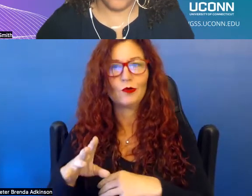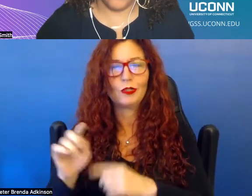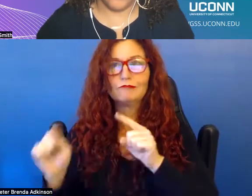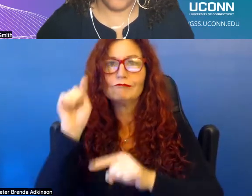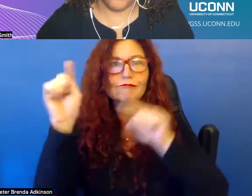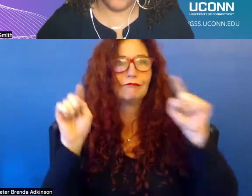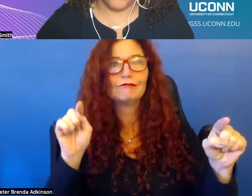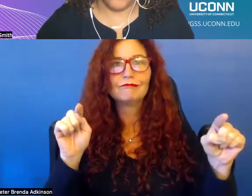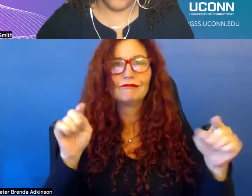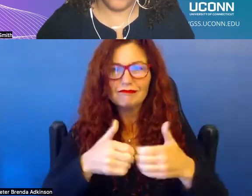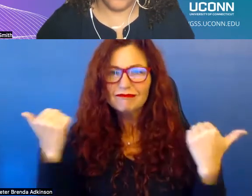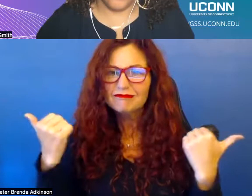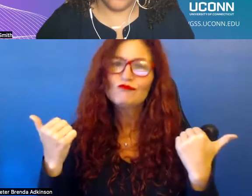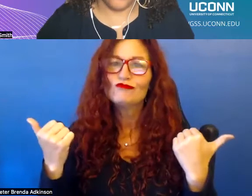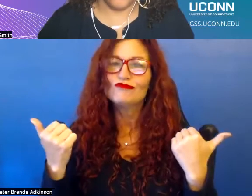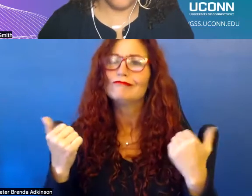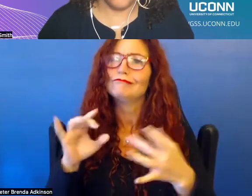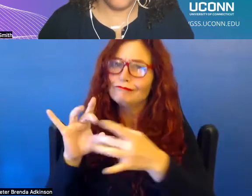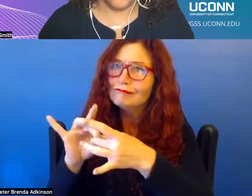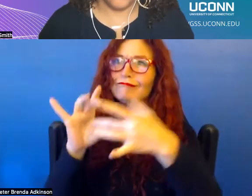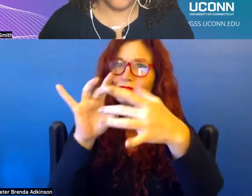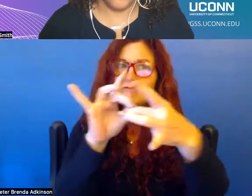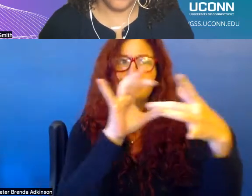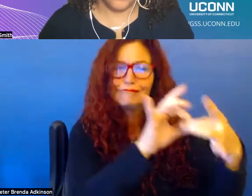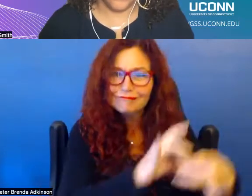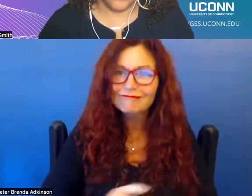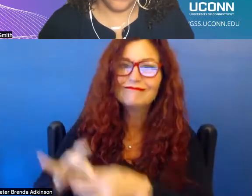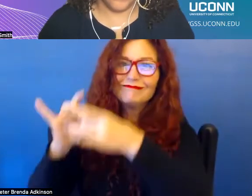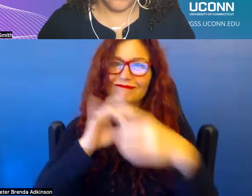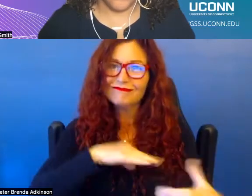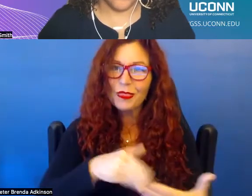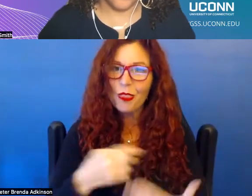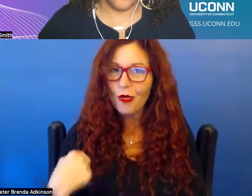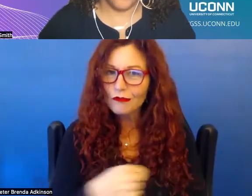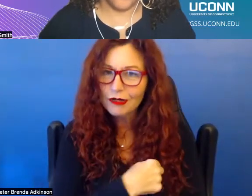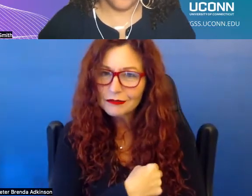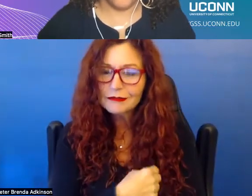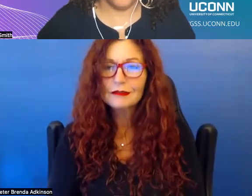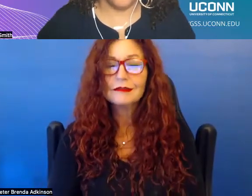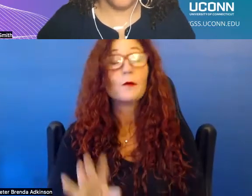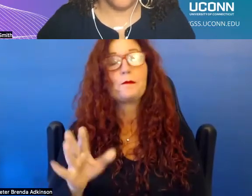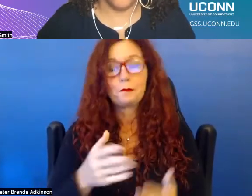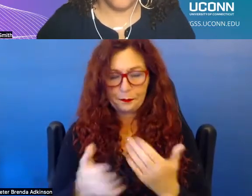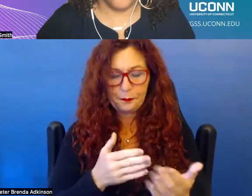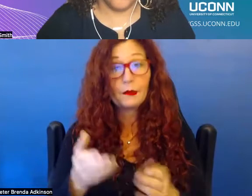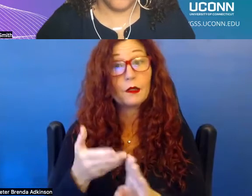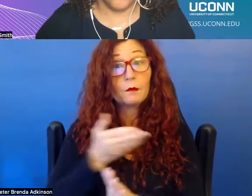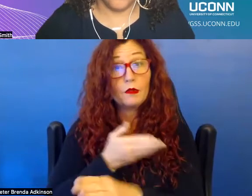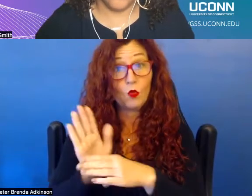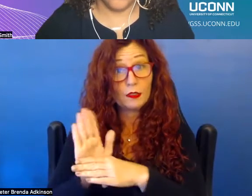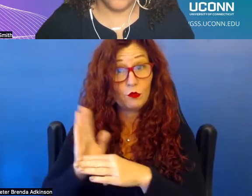share that in terms to talk about how even before No was completed, it was playing a role in